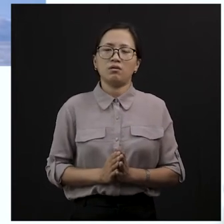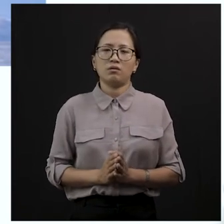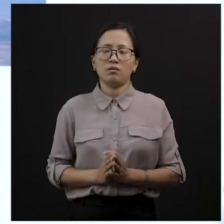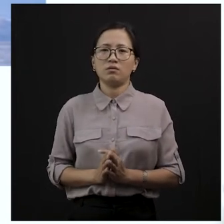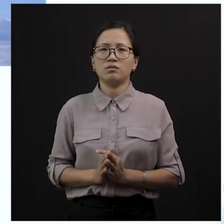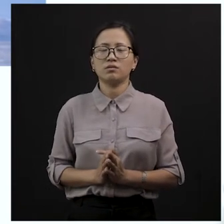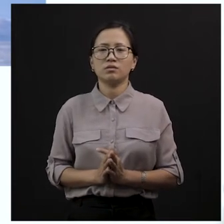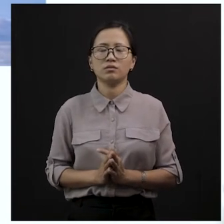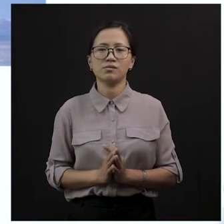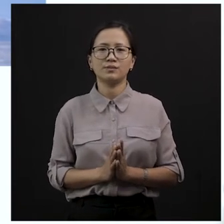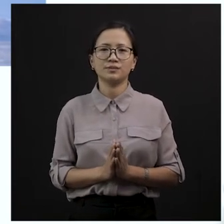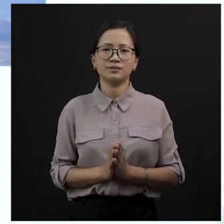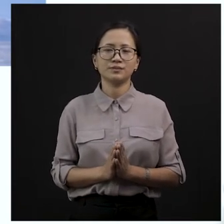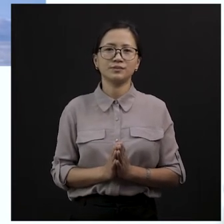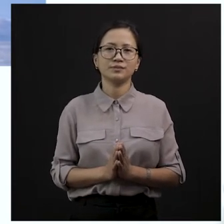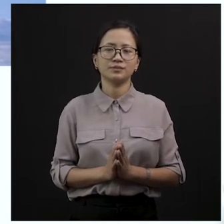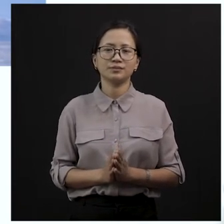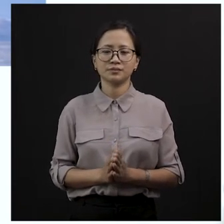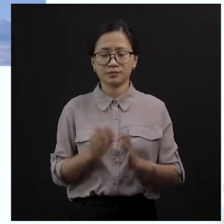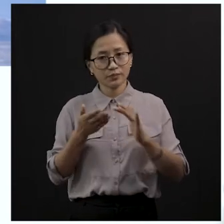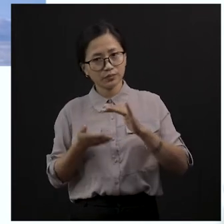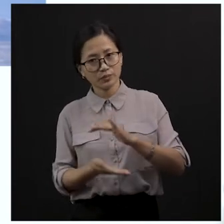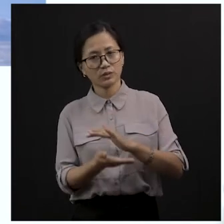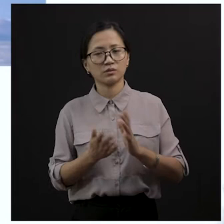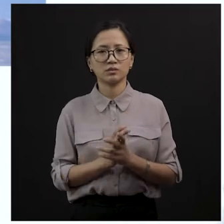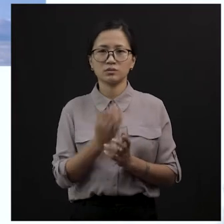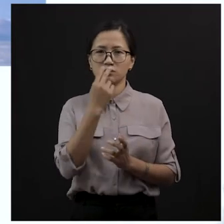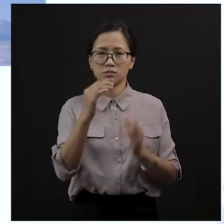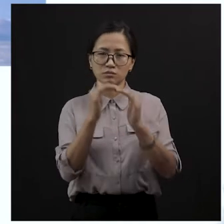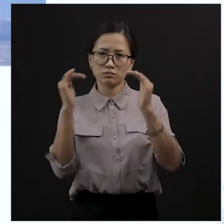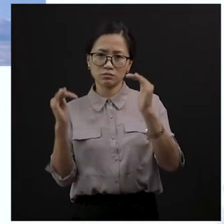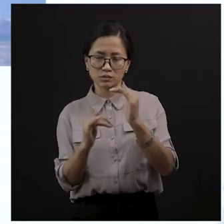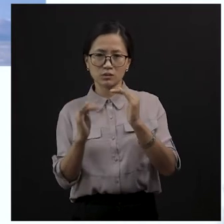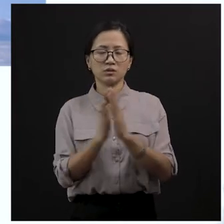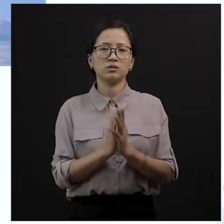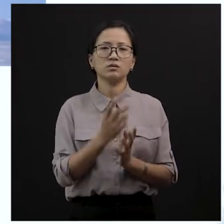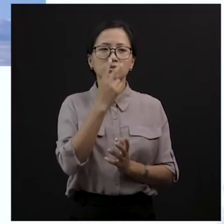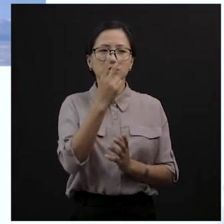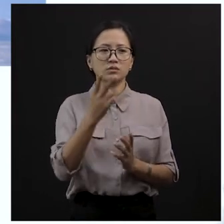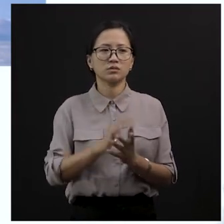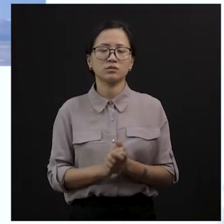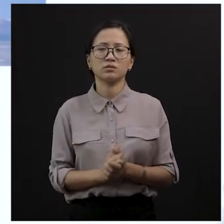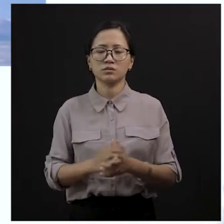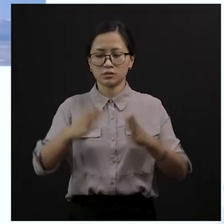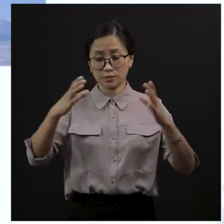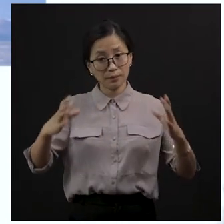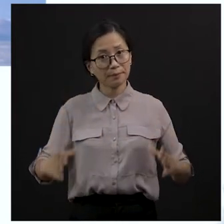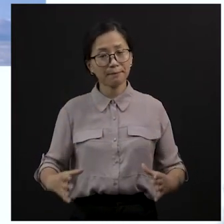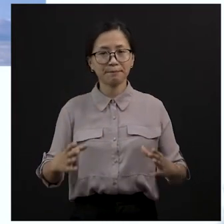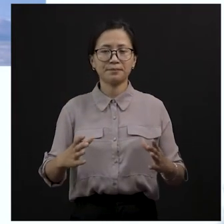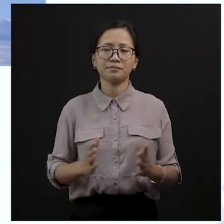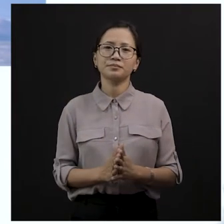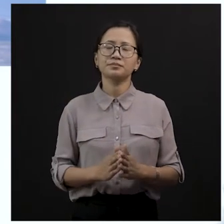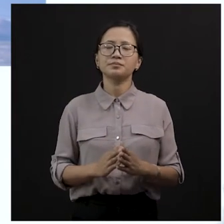balloon, right? The hot air balloon. Below that, we can also see something, right? Here is a basket, okay? A